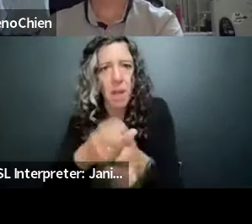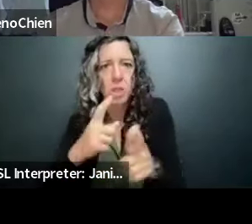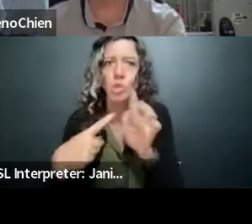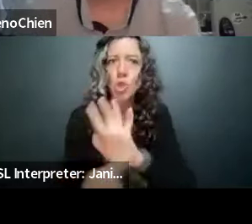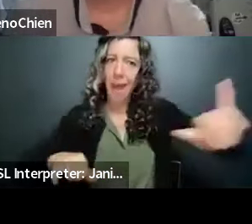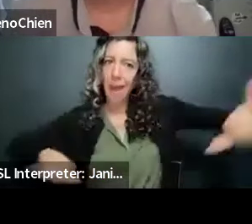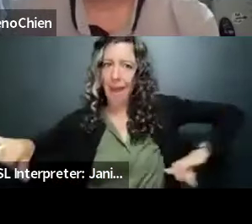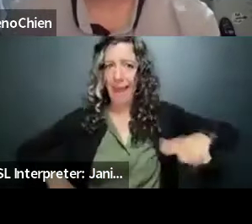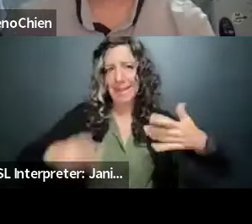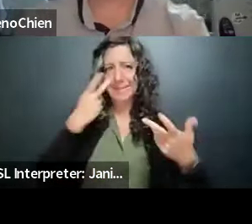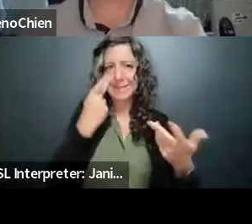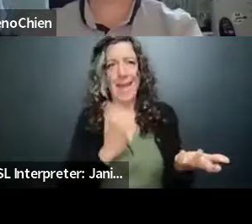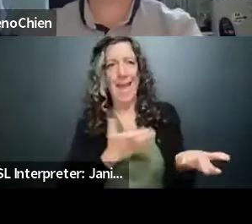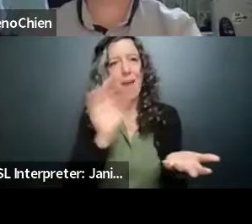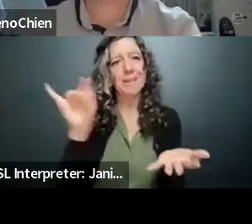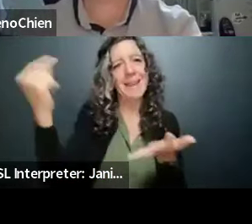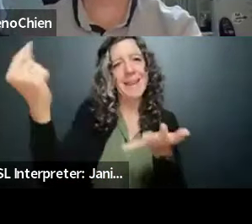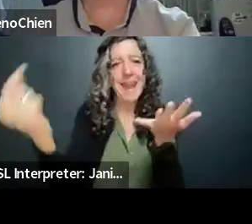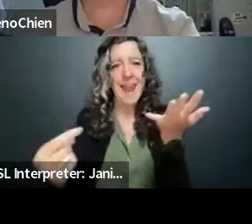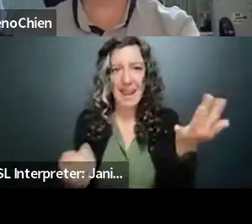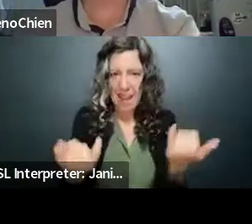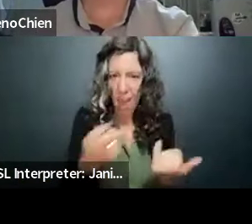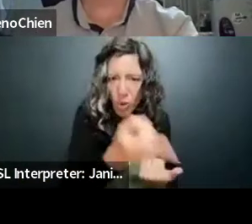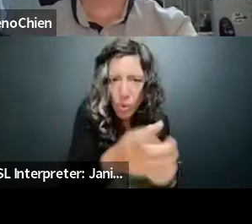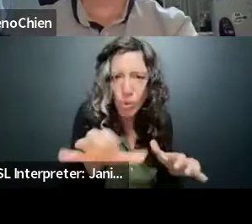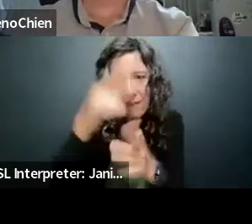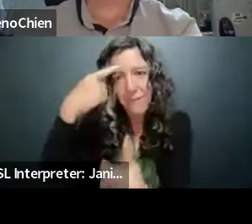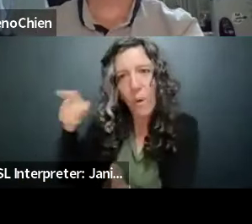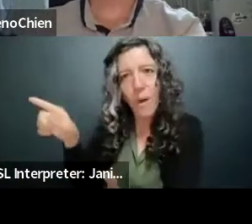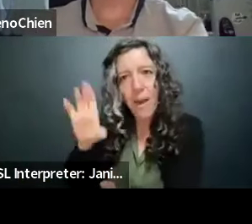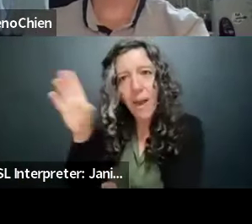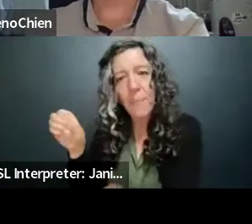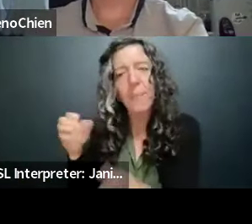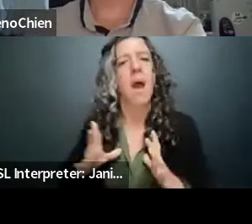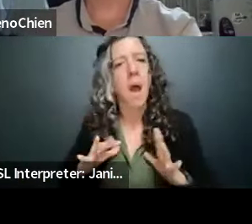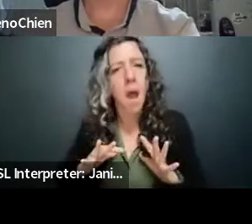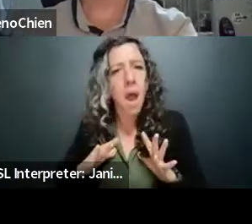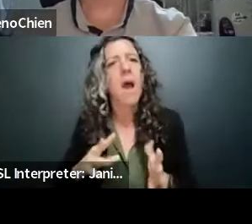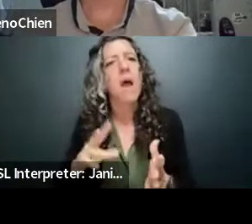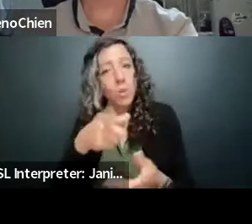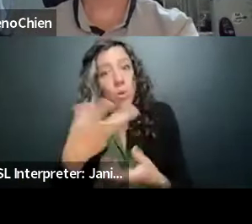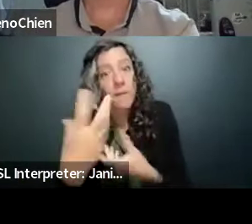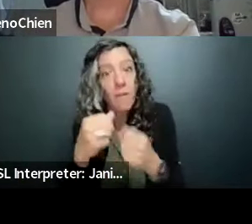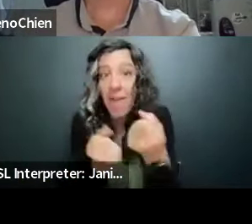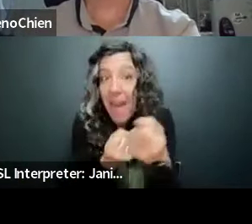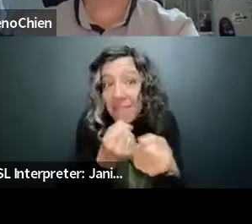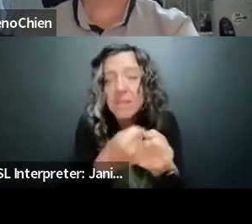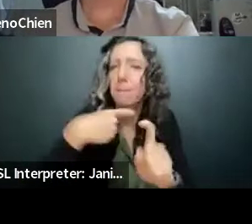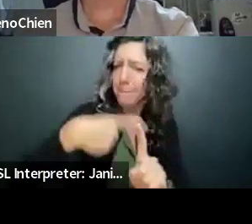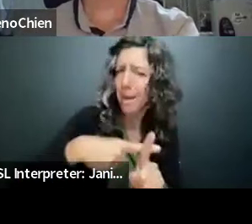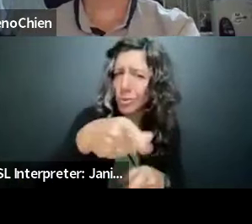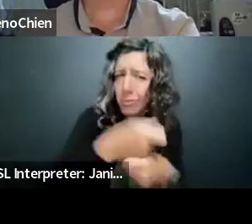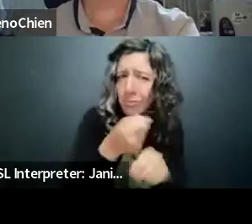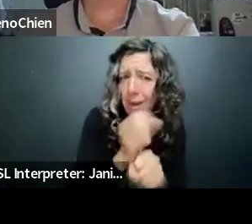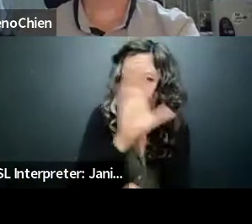So you're doing that. You're engaging and advocacy, but also making them look good. Right.